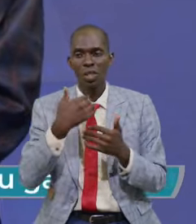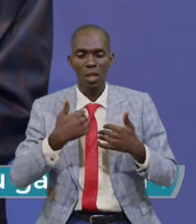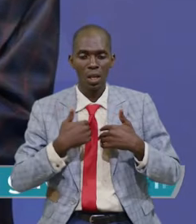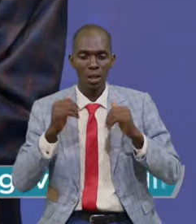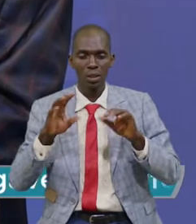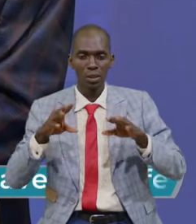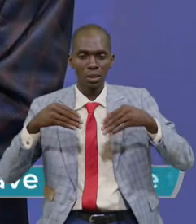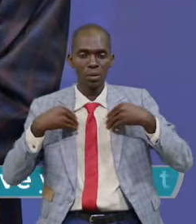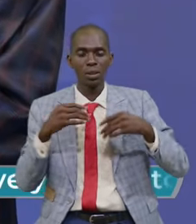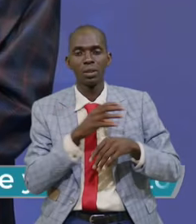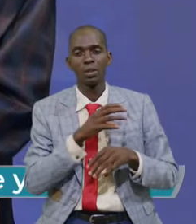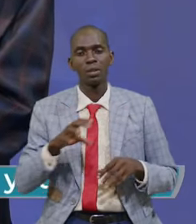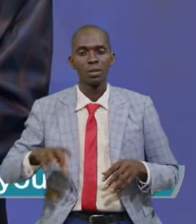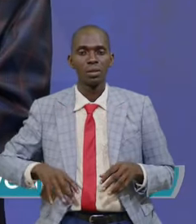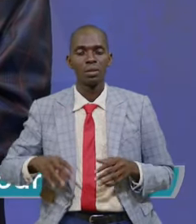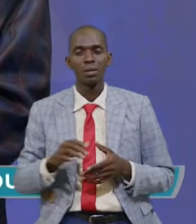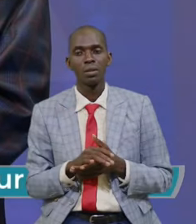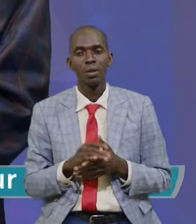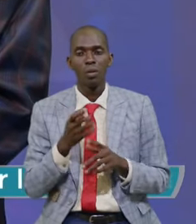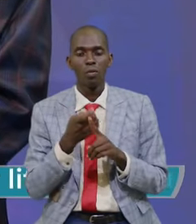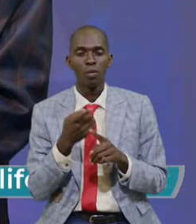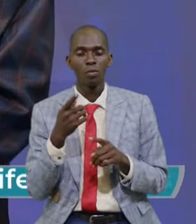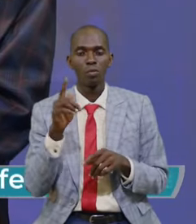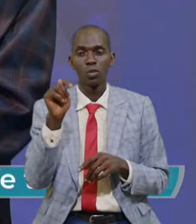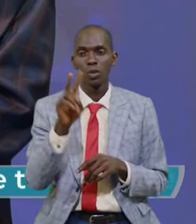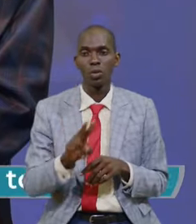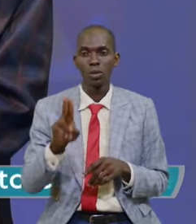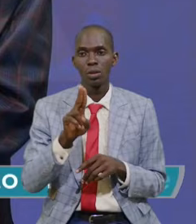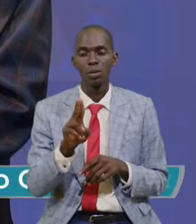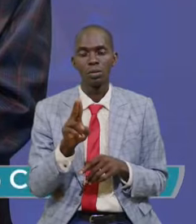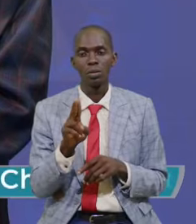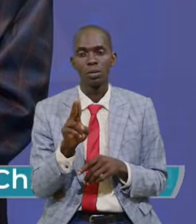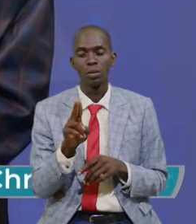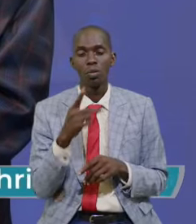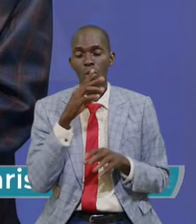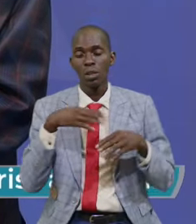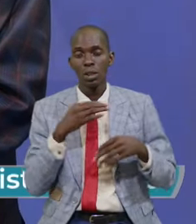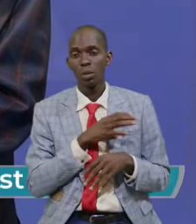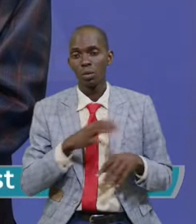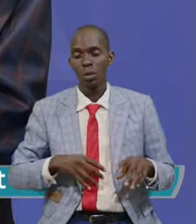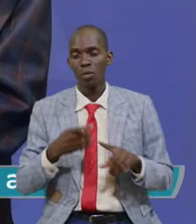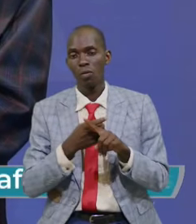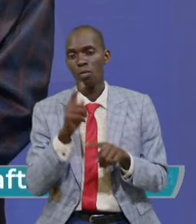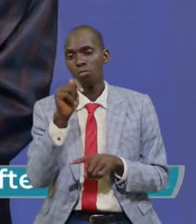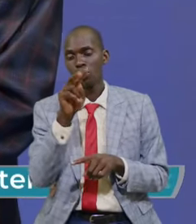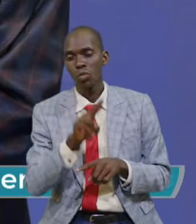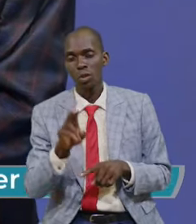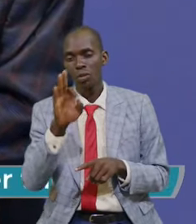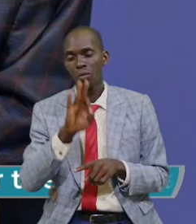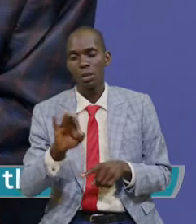Christ from Thursday till today, including those watching